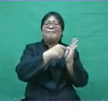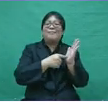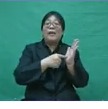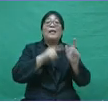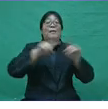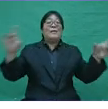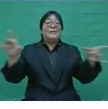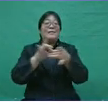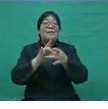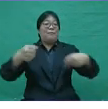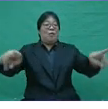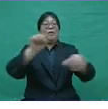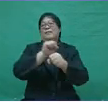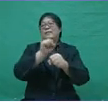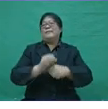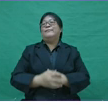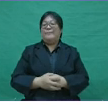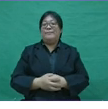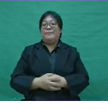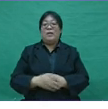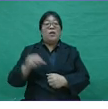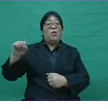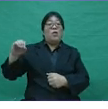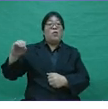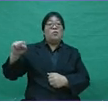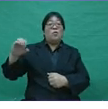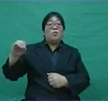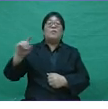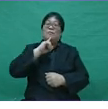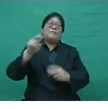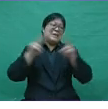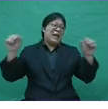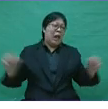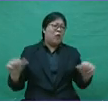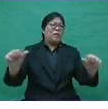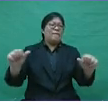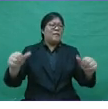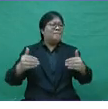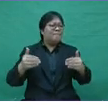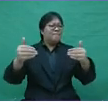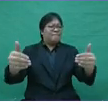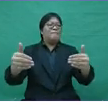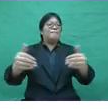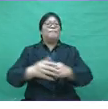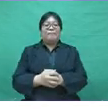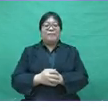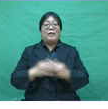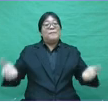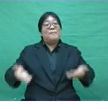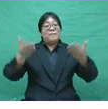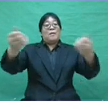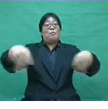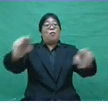connecting jobs to people. SOCSO has been very aggressive and continues to do so in providing